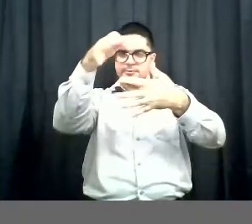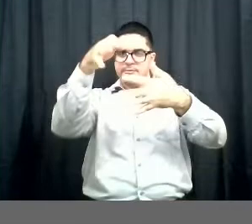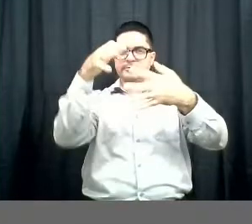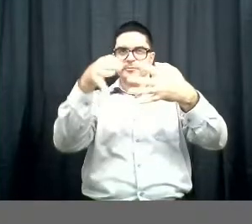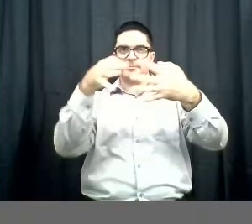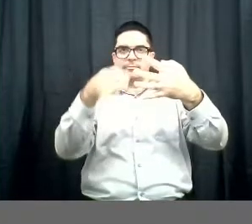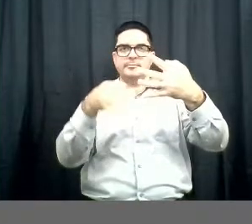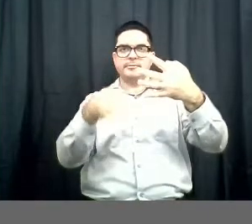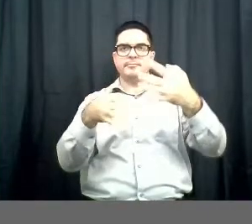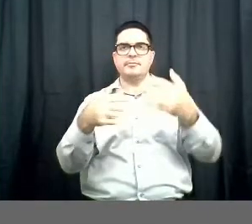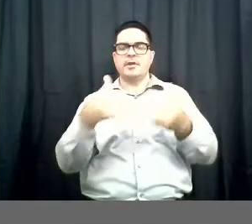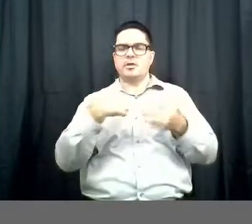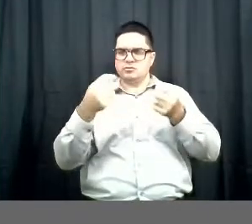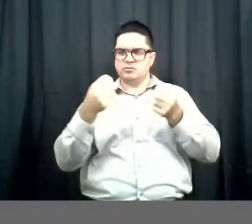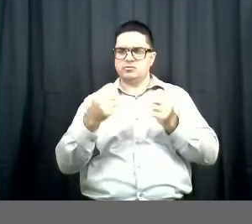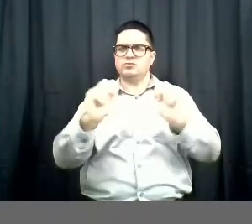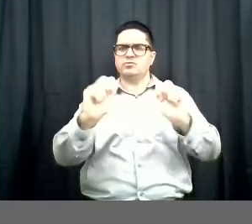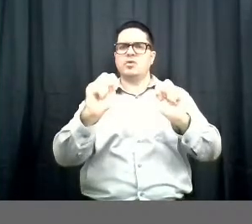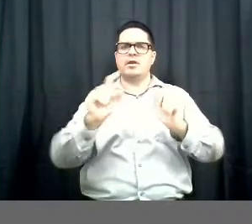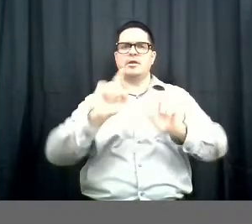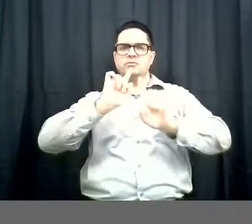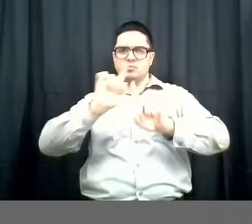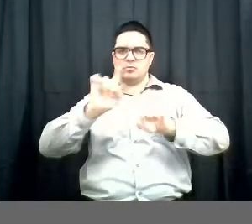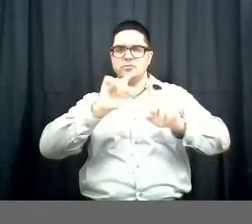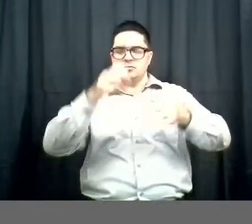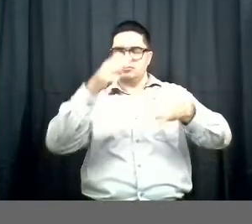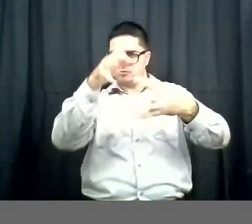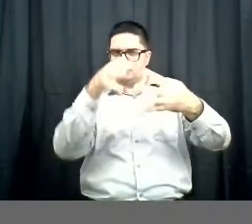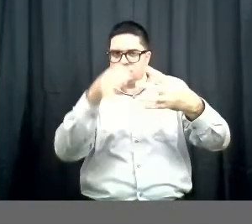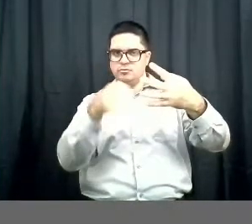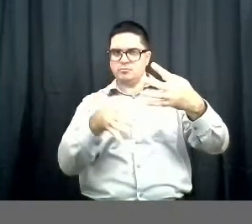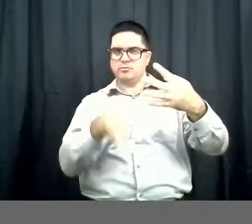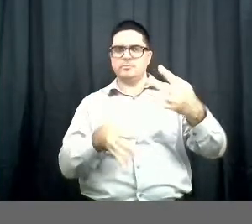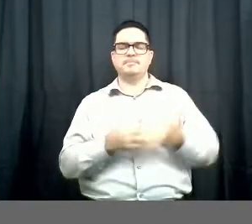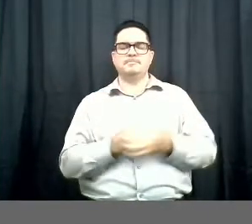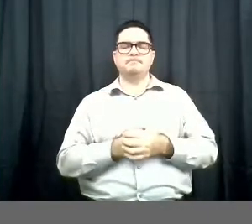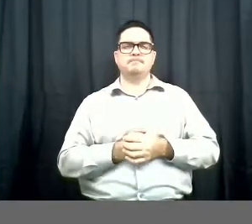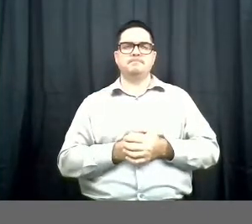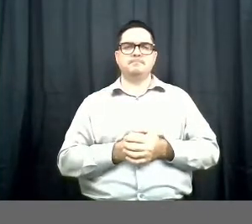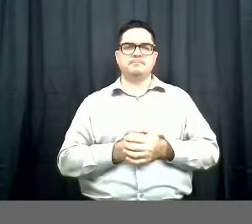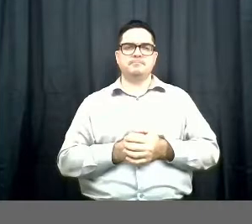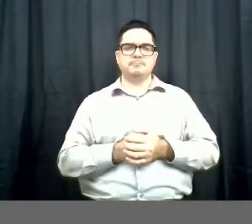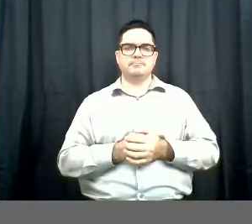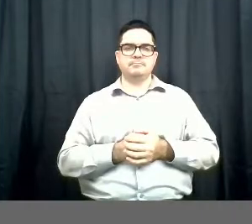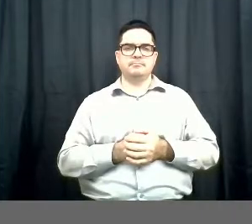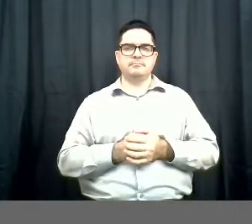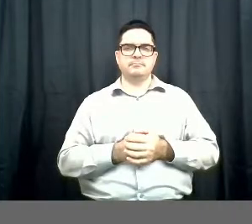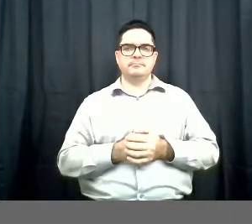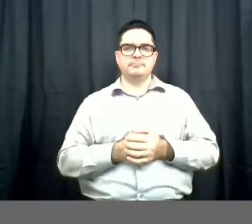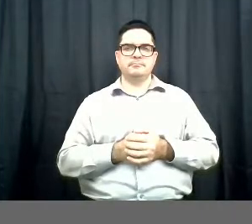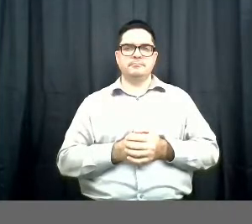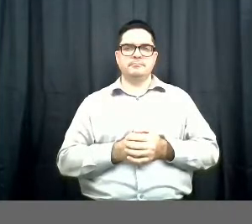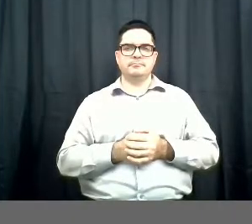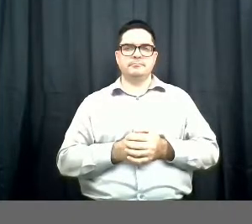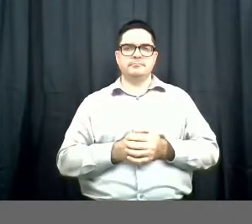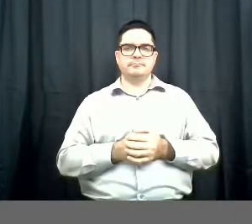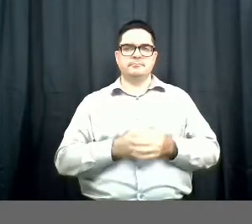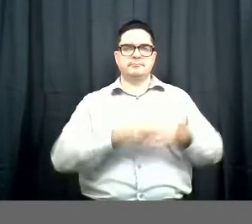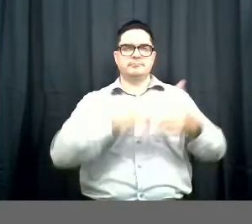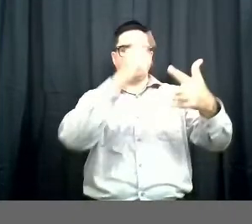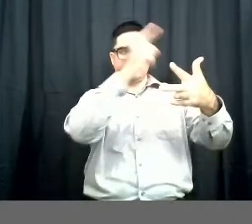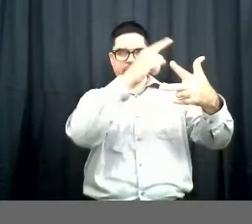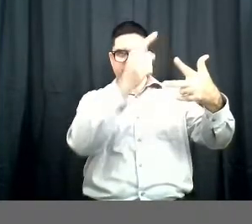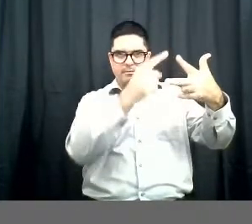but I'll try to answer at least some of them. Next slide. After evaluating all of the three acts, Act 80 and 81